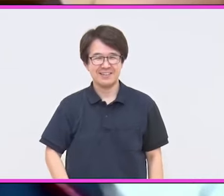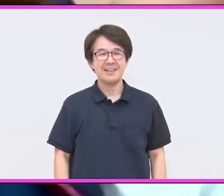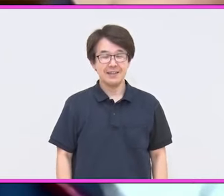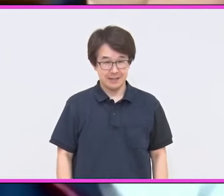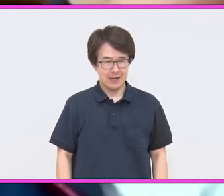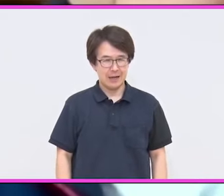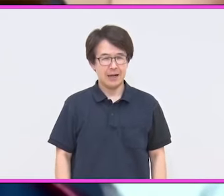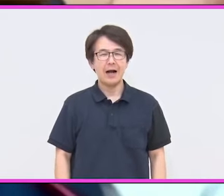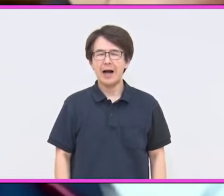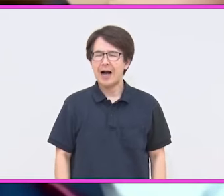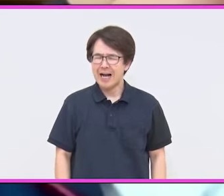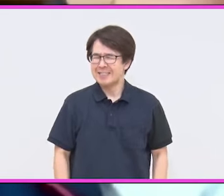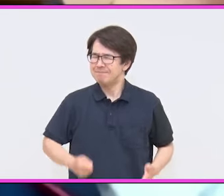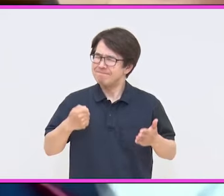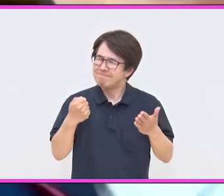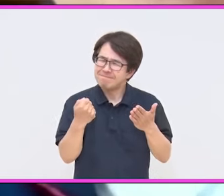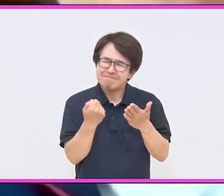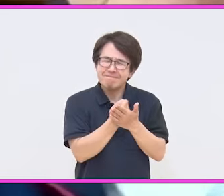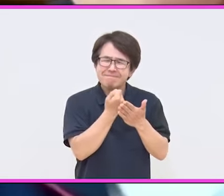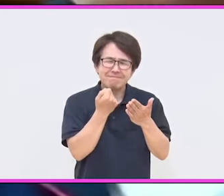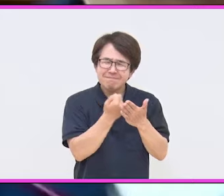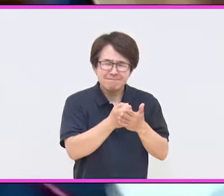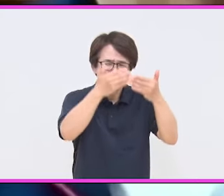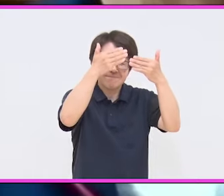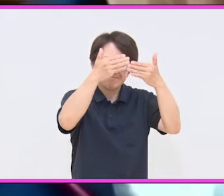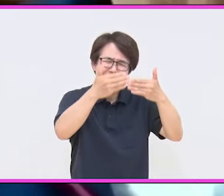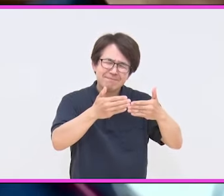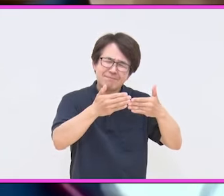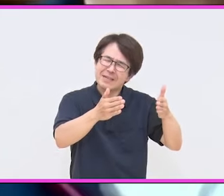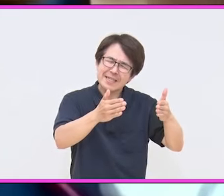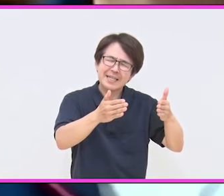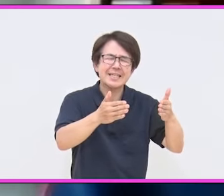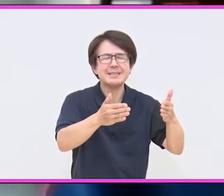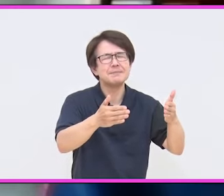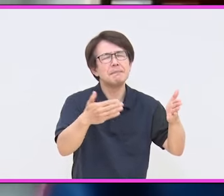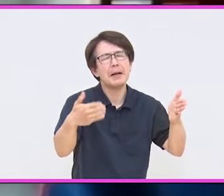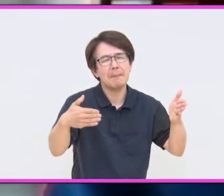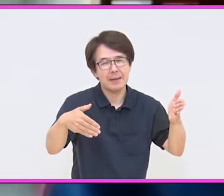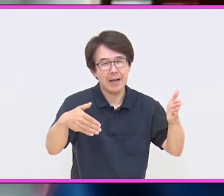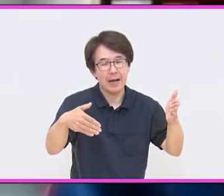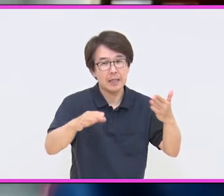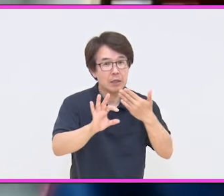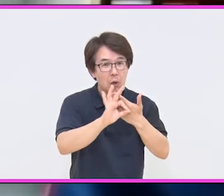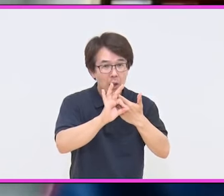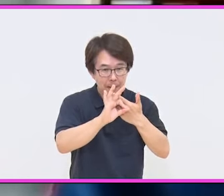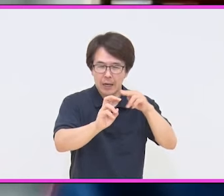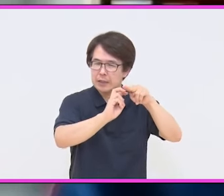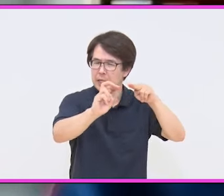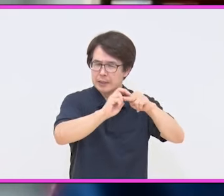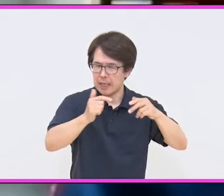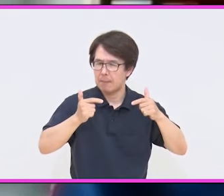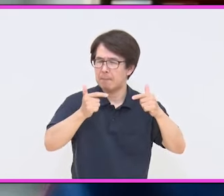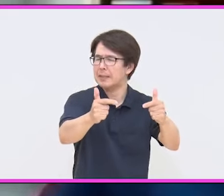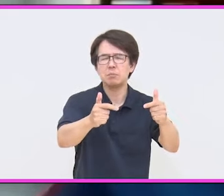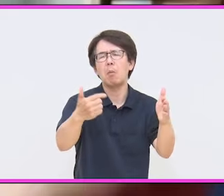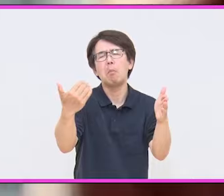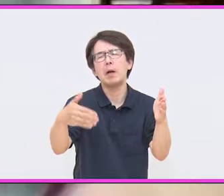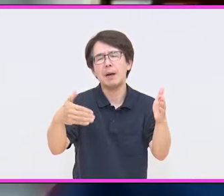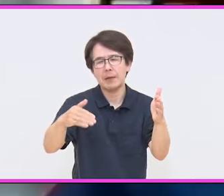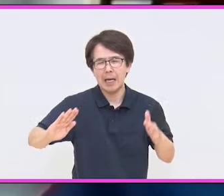It wasn't very accessible, I'm afraid. Public transport was not accessible and there weren't